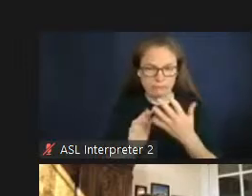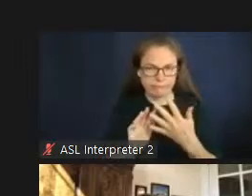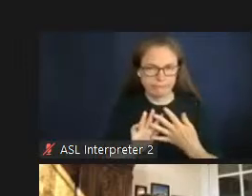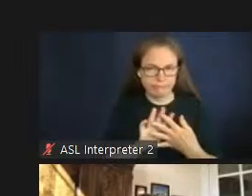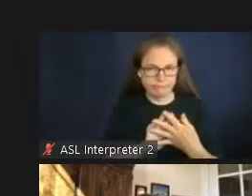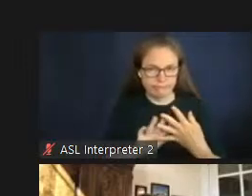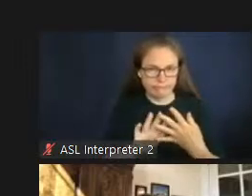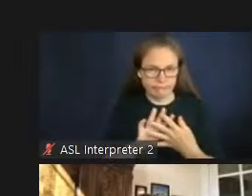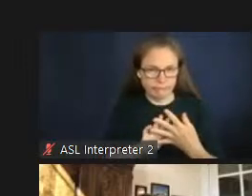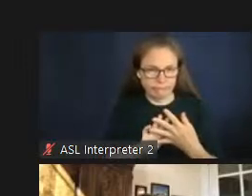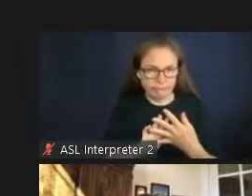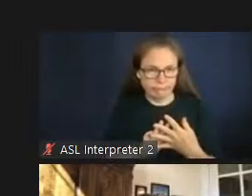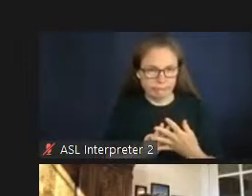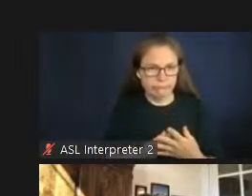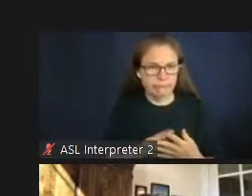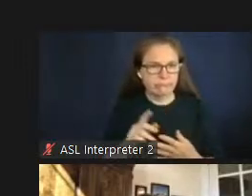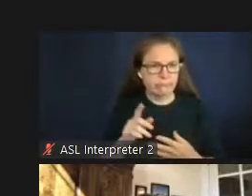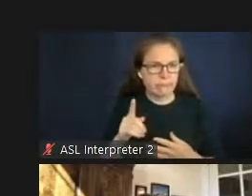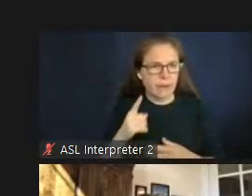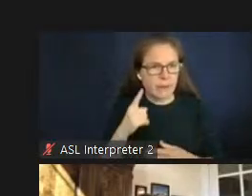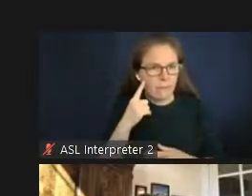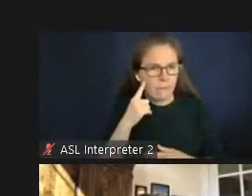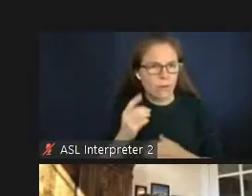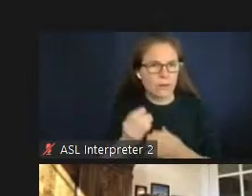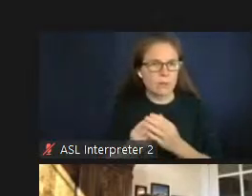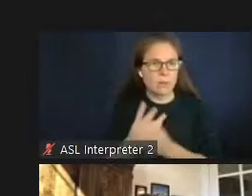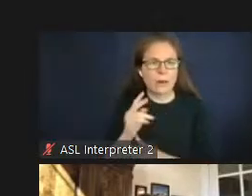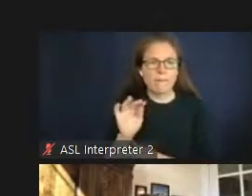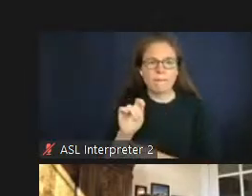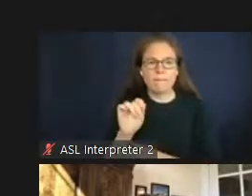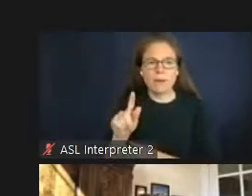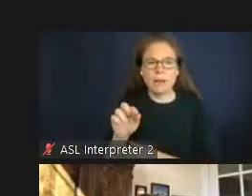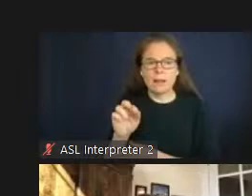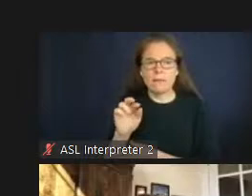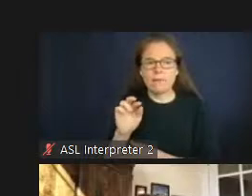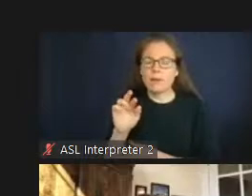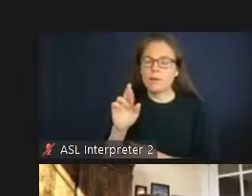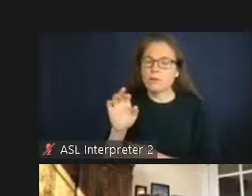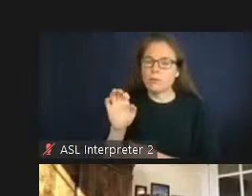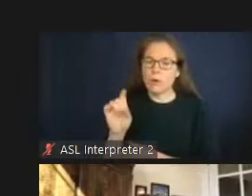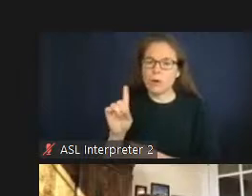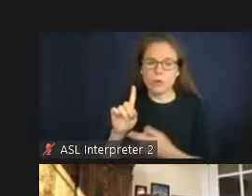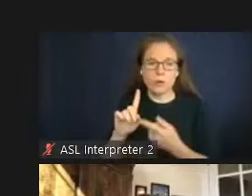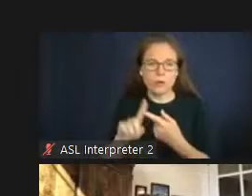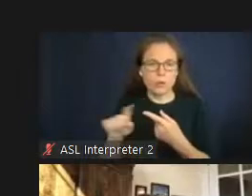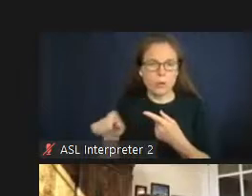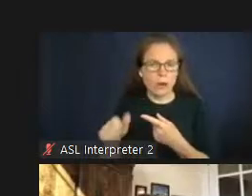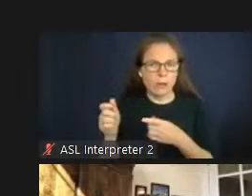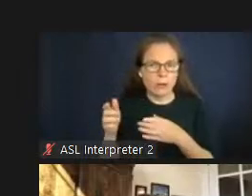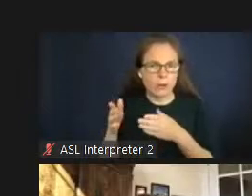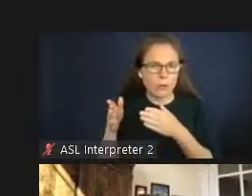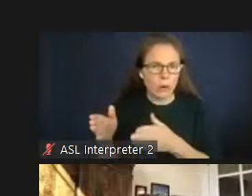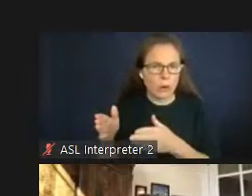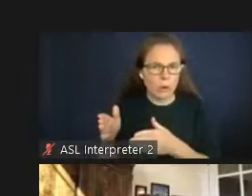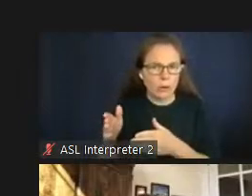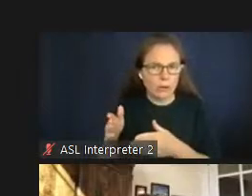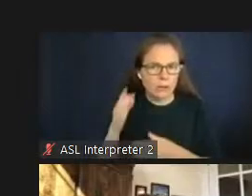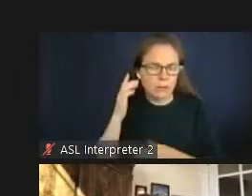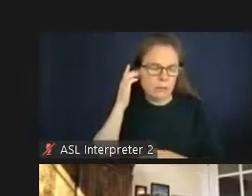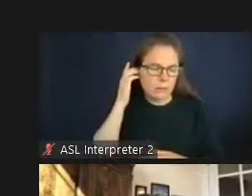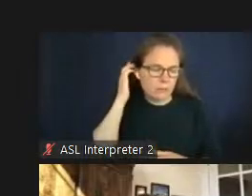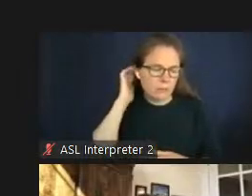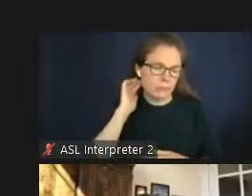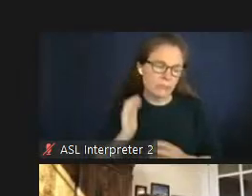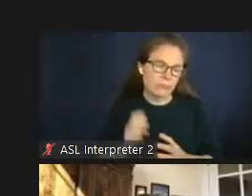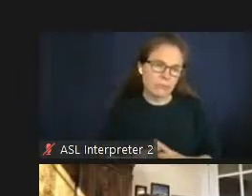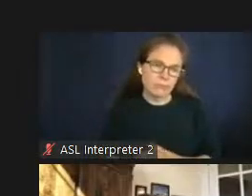of Springville Road, Kaiser to Joss project, as well as design and construction for work on Springville Road from Joss to